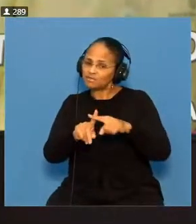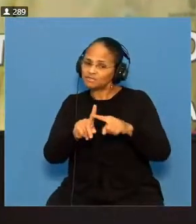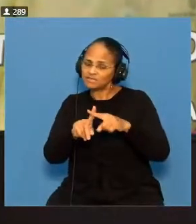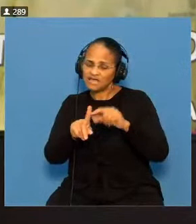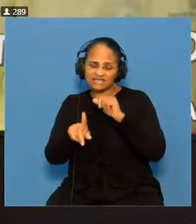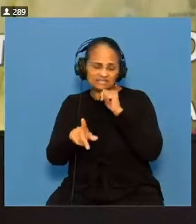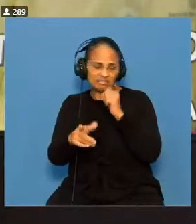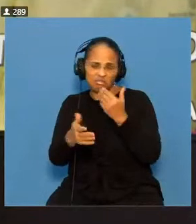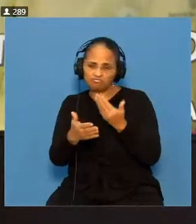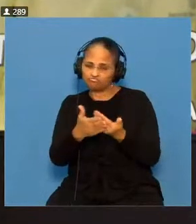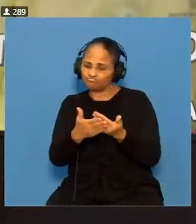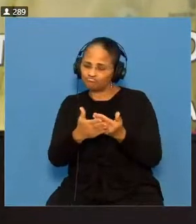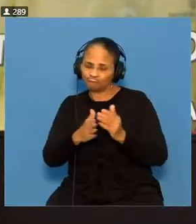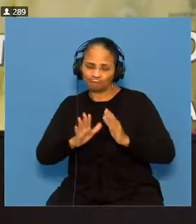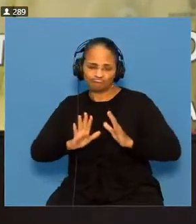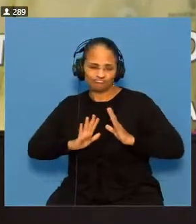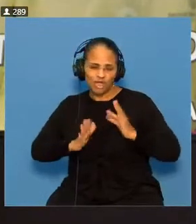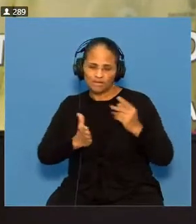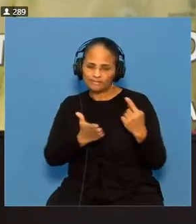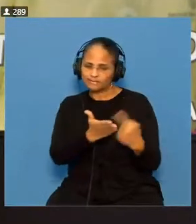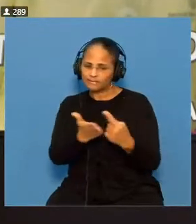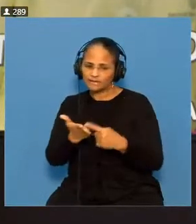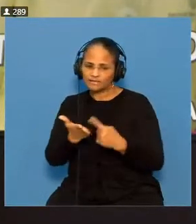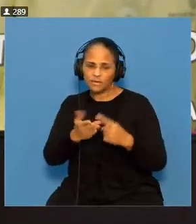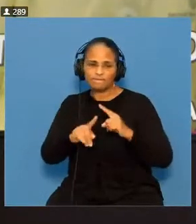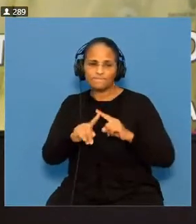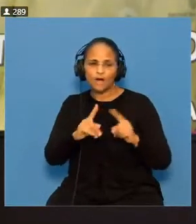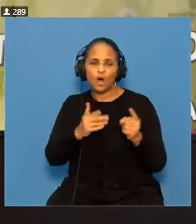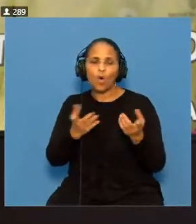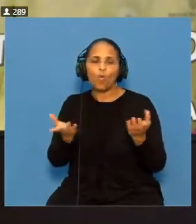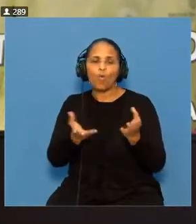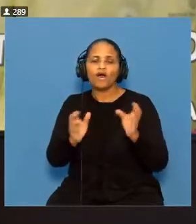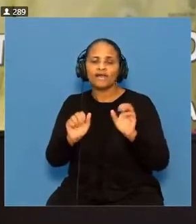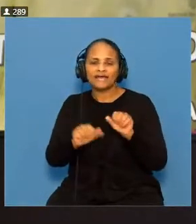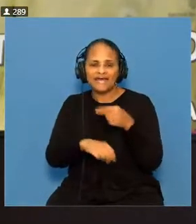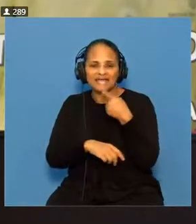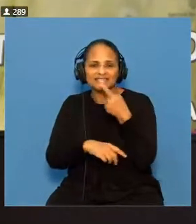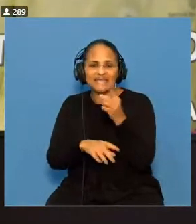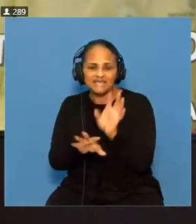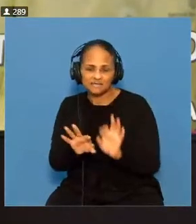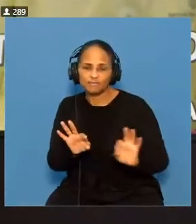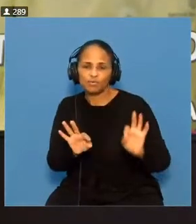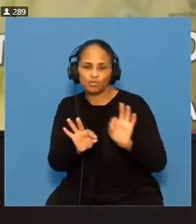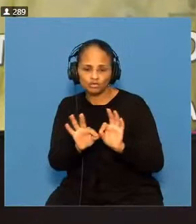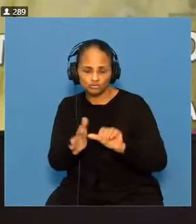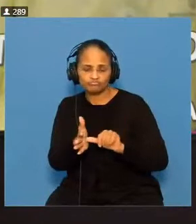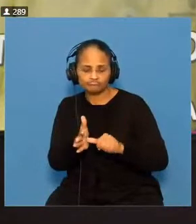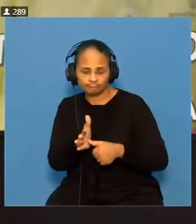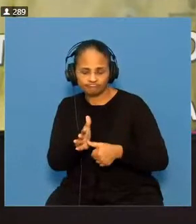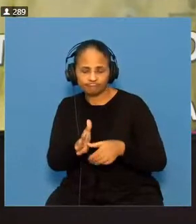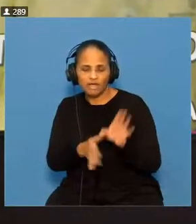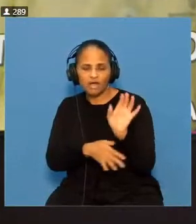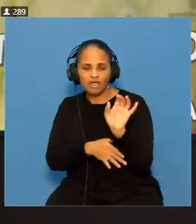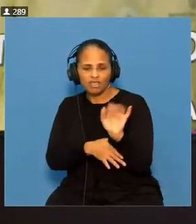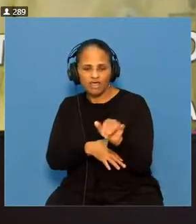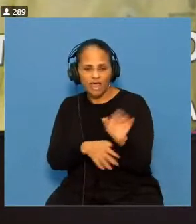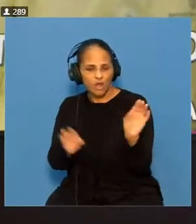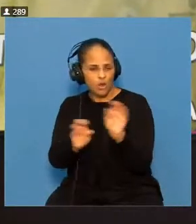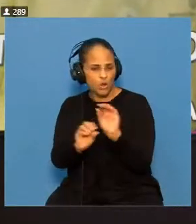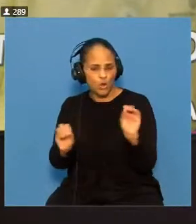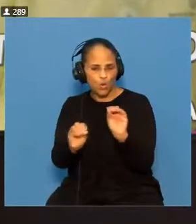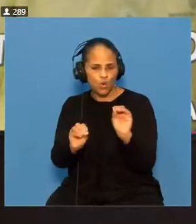appropriate discussion to have. However, what I can say, which I think is important to reinforce, is the fact that no one